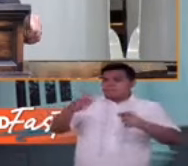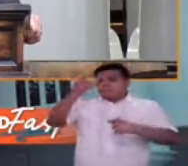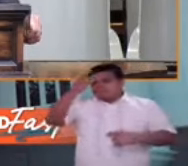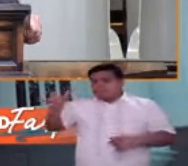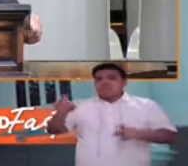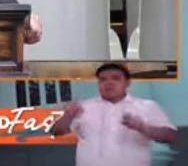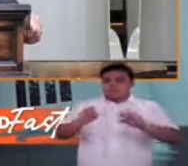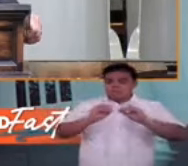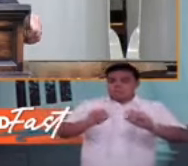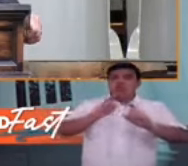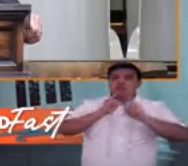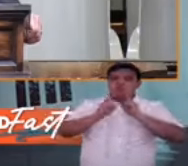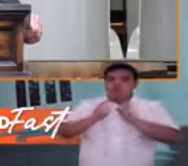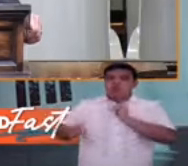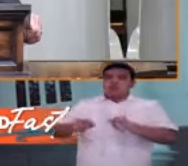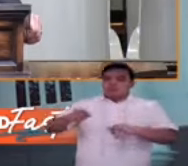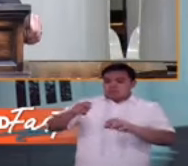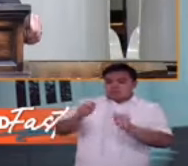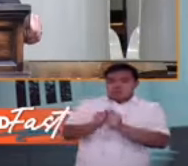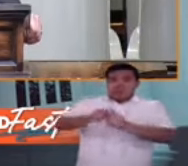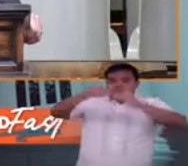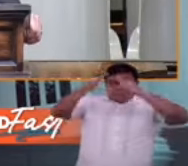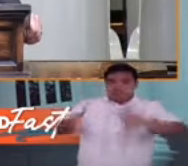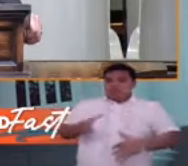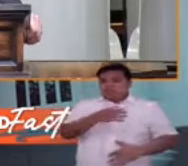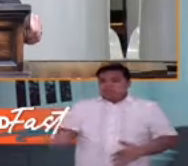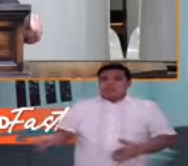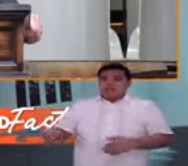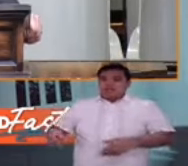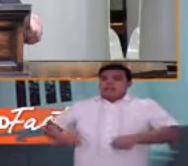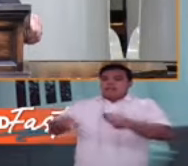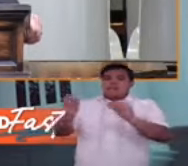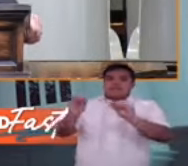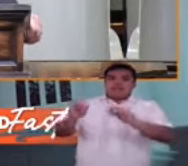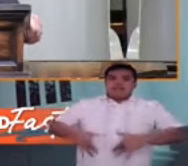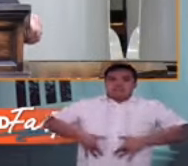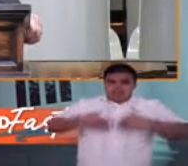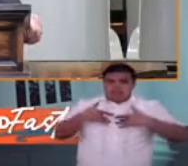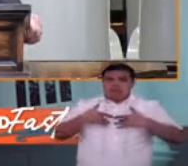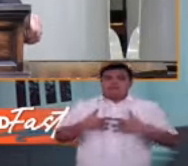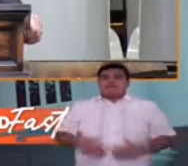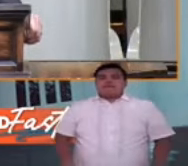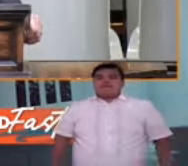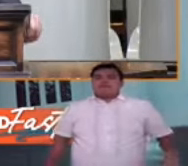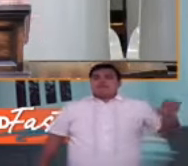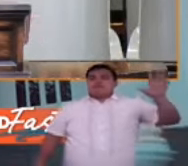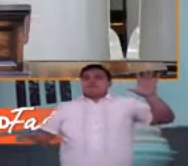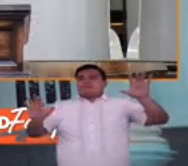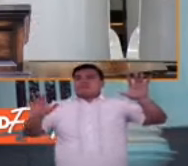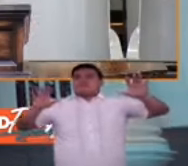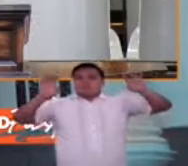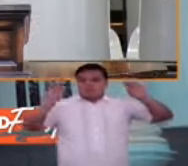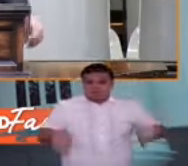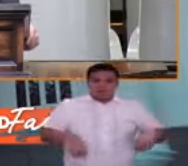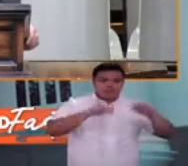shalt talk of them when thou sittest in thine house, when thou walkest by the way, when thou liest down, when thou risest up. Now, if we are ever going to